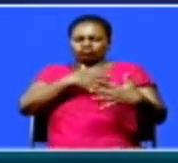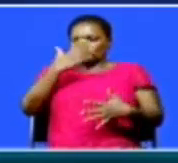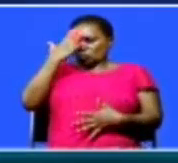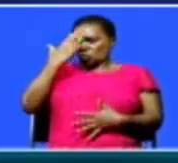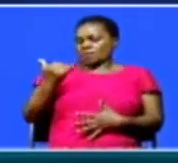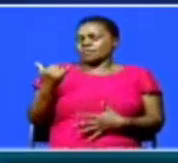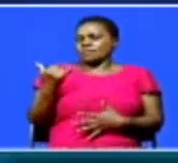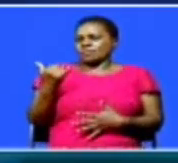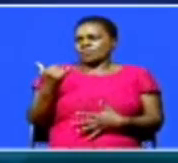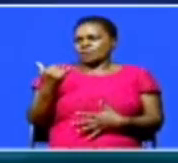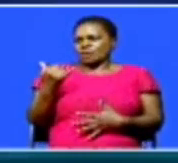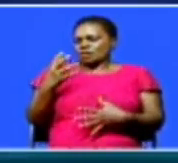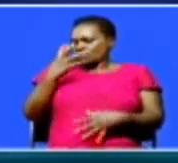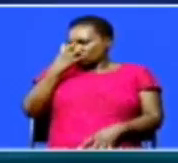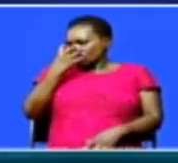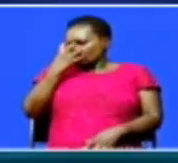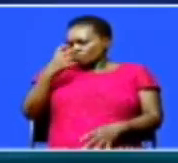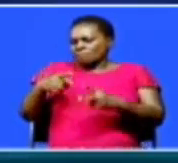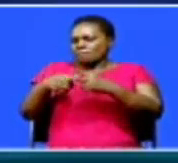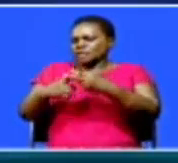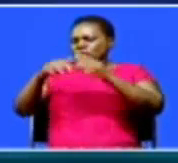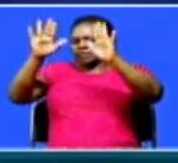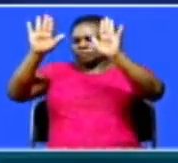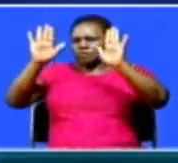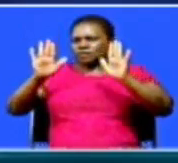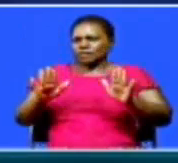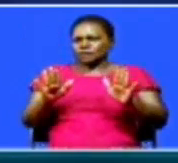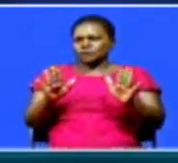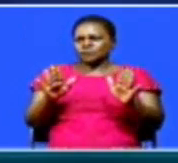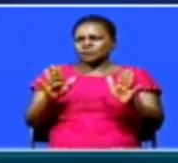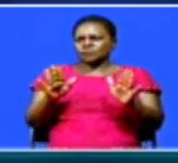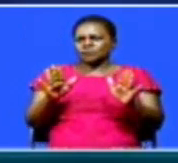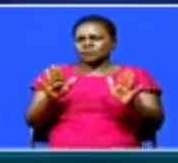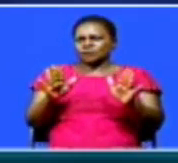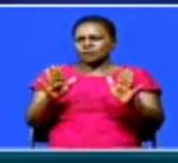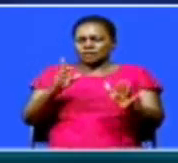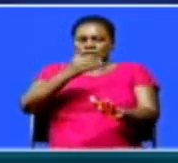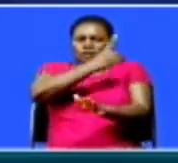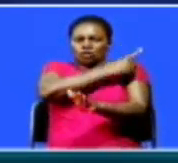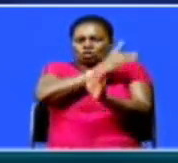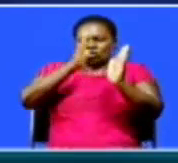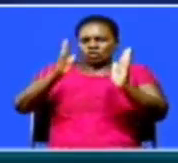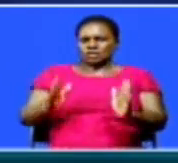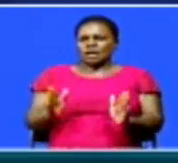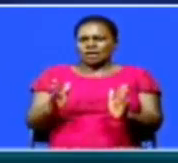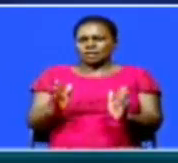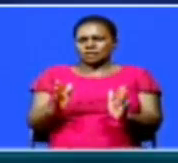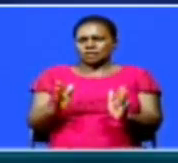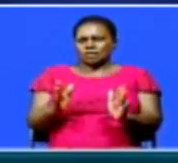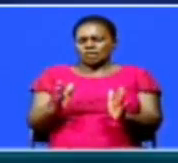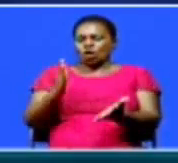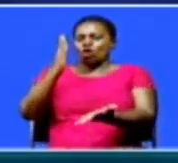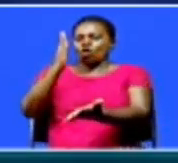why a ventilator is very important. The doctors in the room today